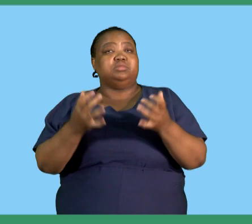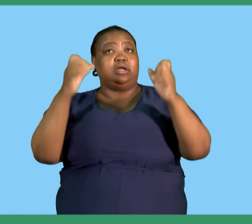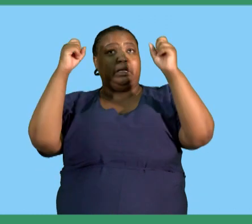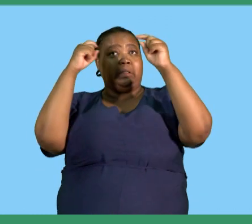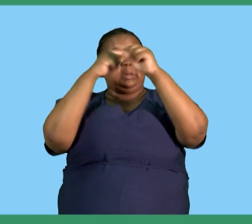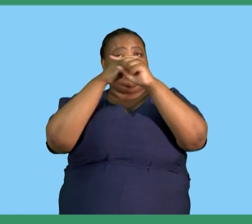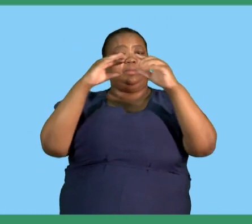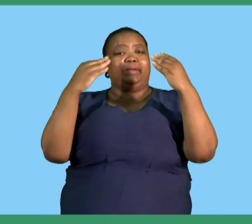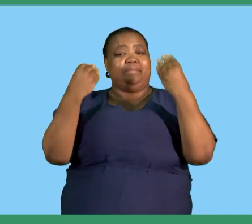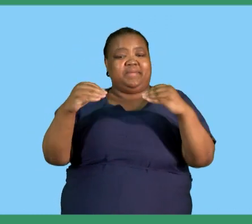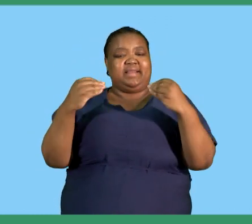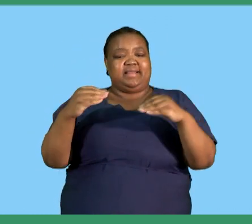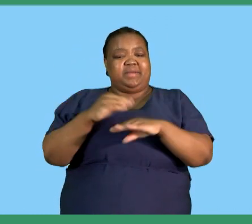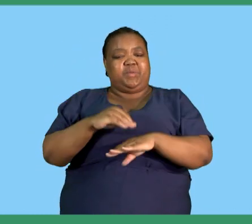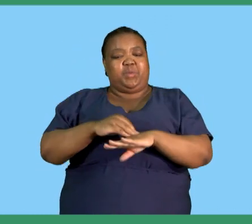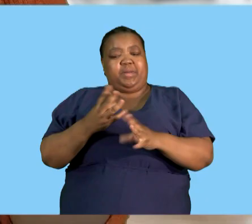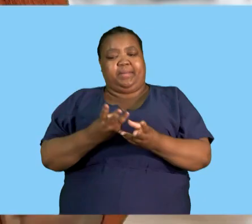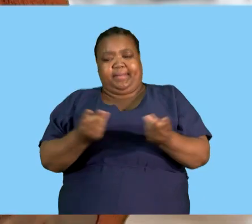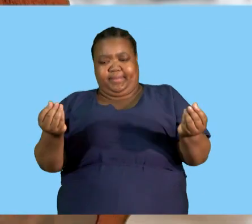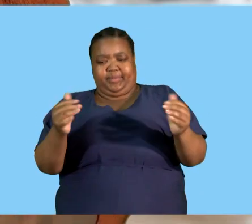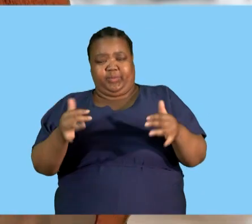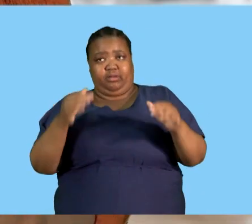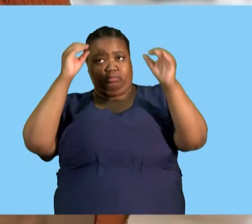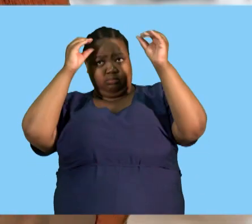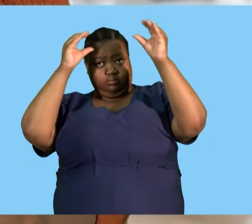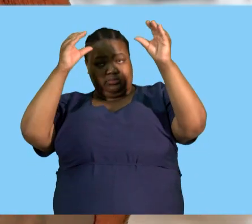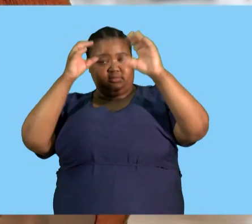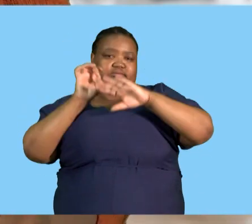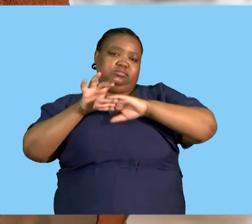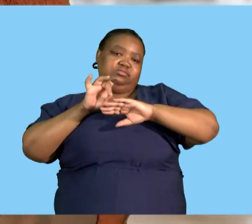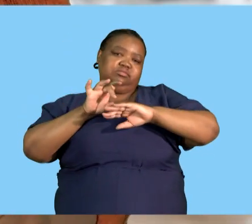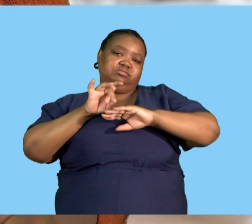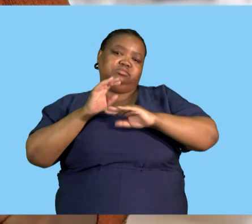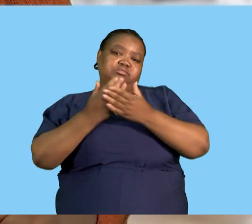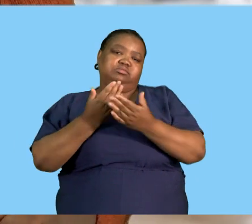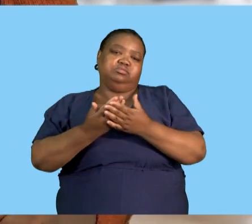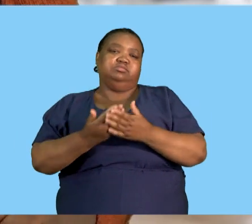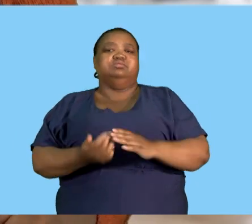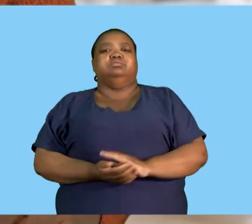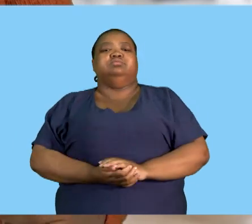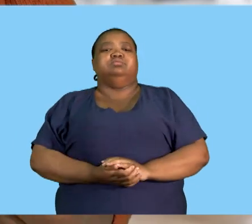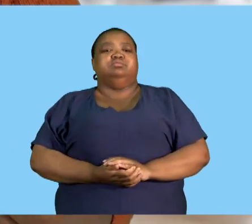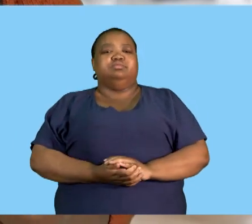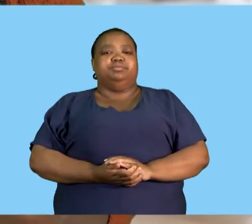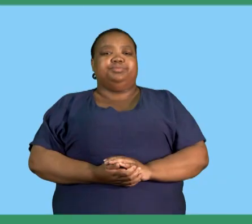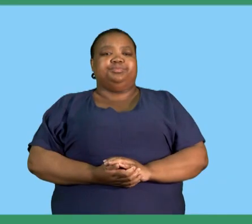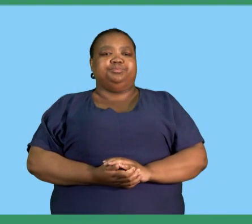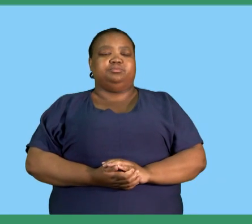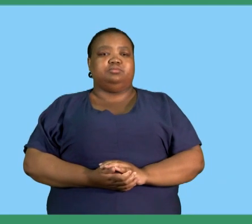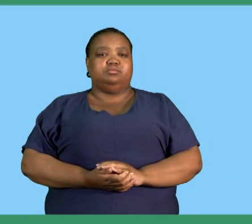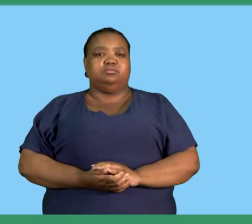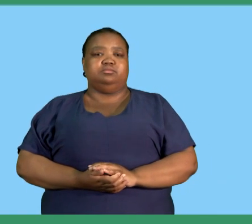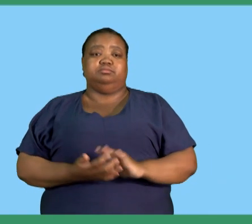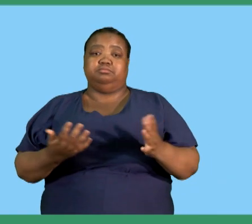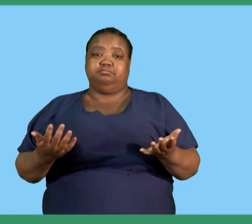the complex business problems. Remember, they are more knowledgeable, they know better. Another advantage is that they may give honest